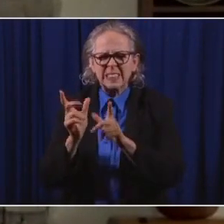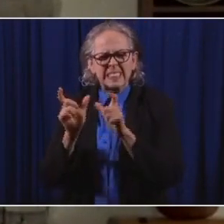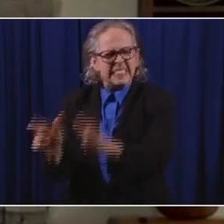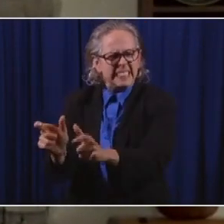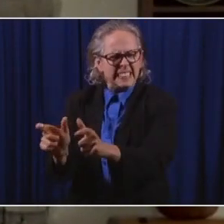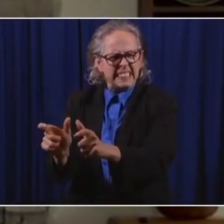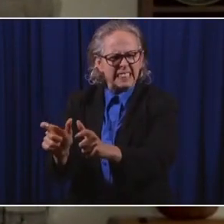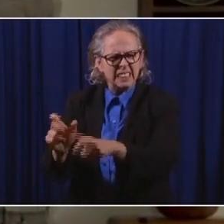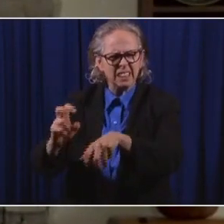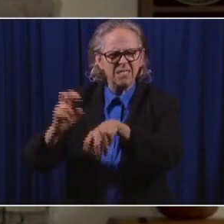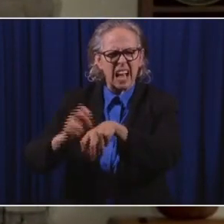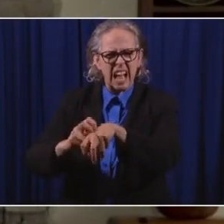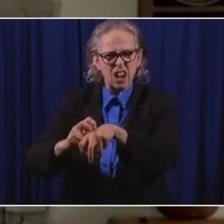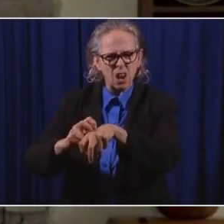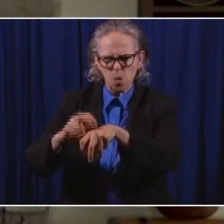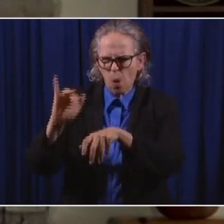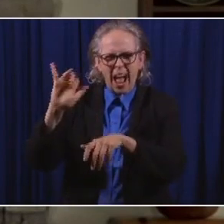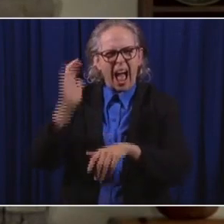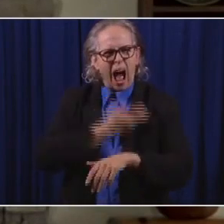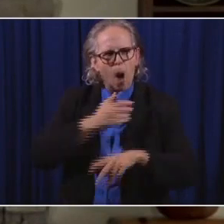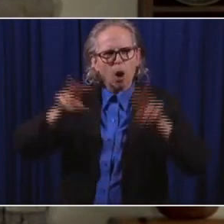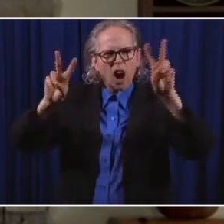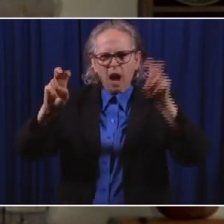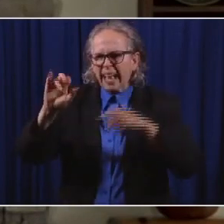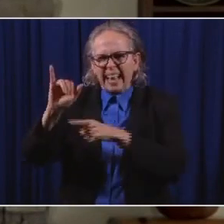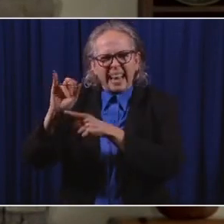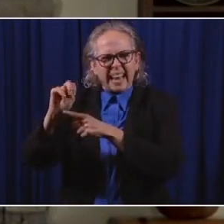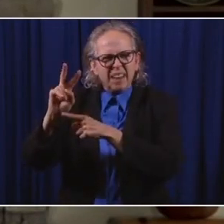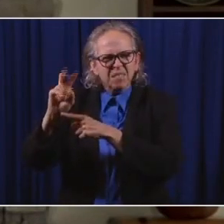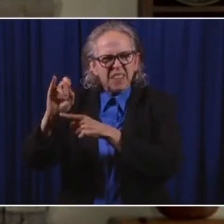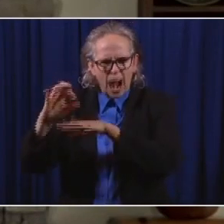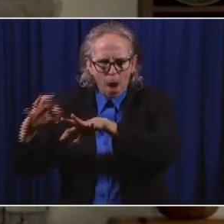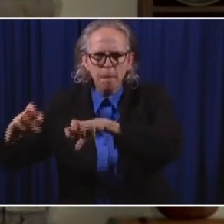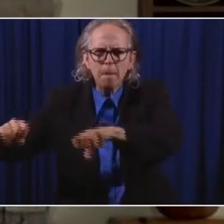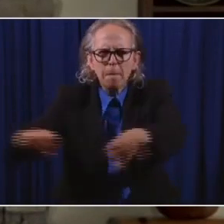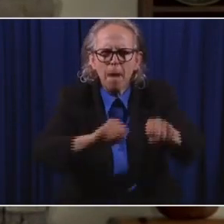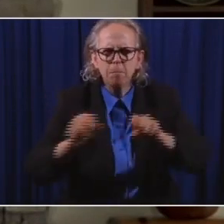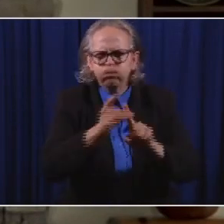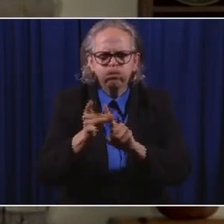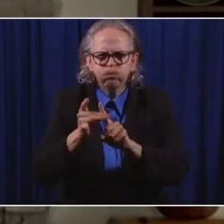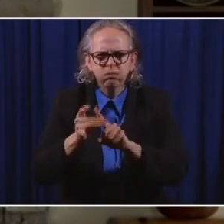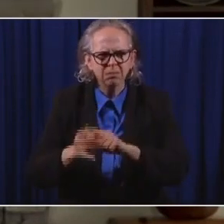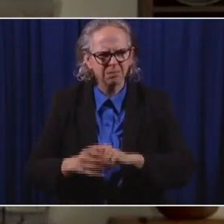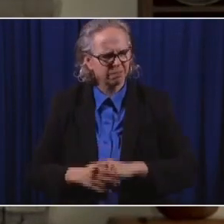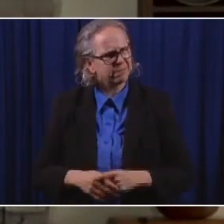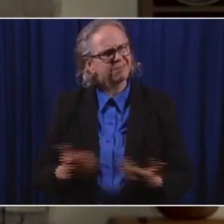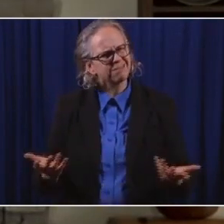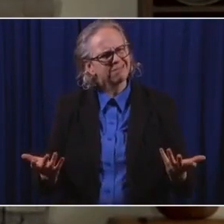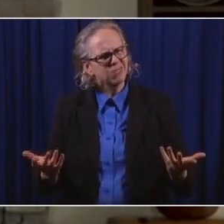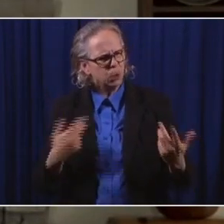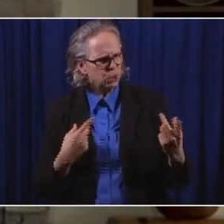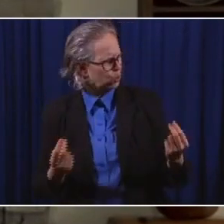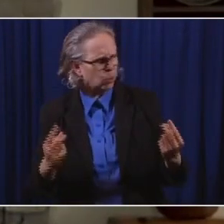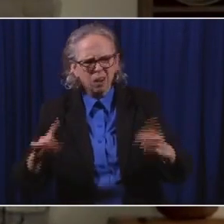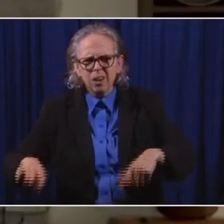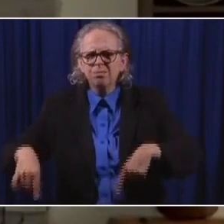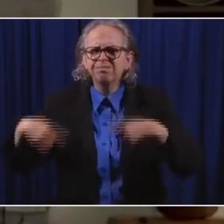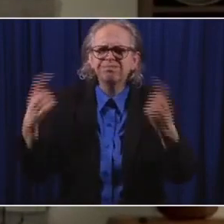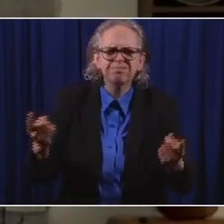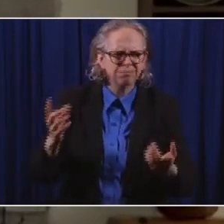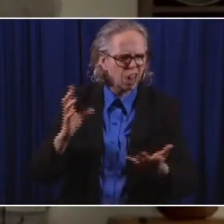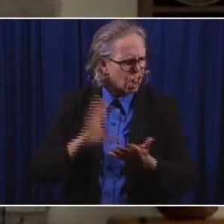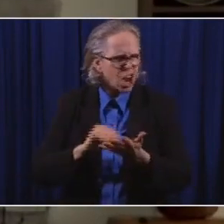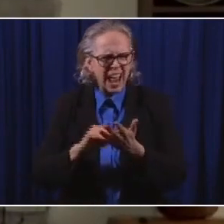tools to beat this virus back, and we've learned a lot during the pandemic.